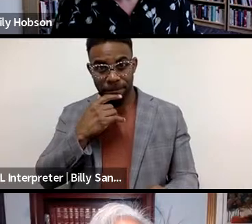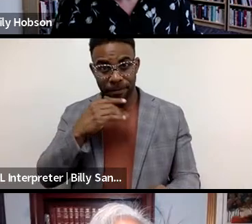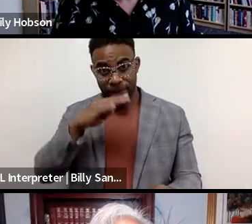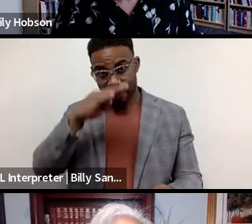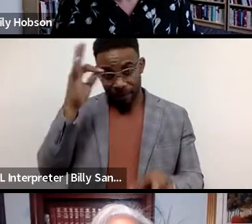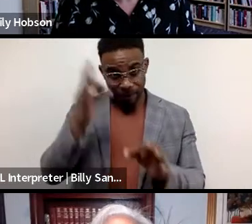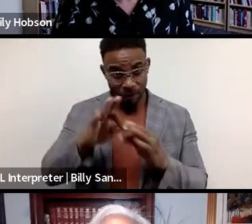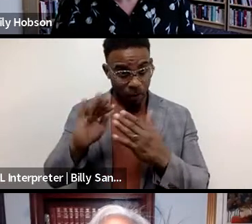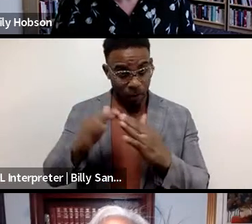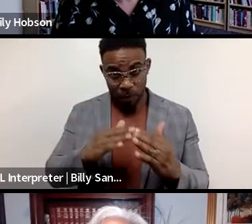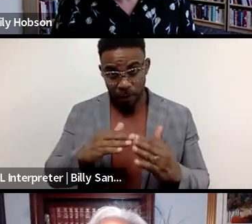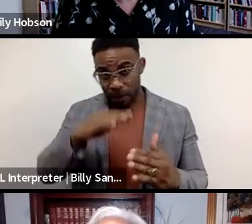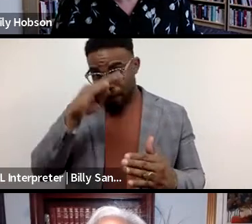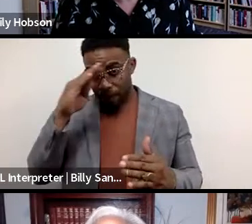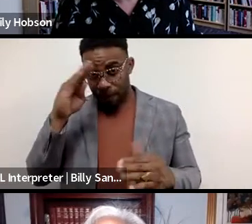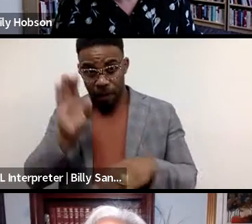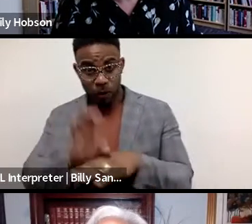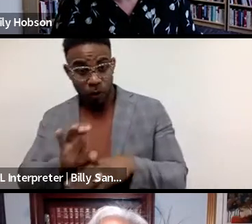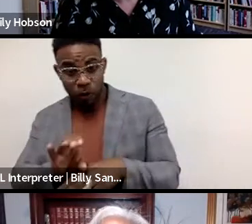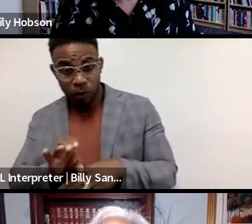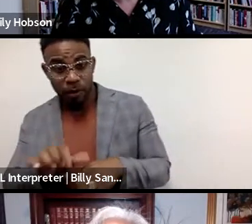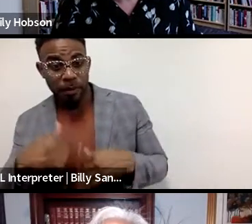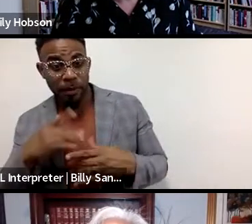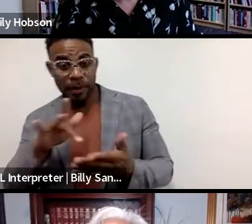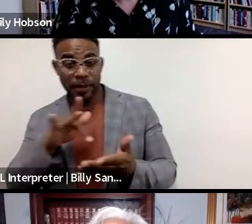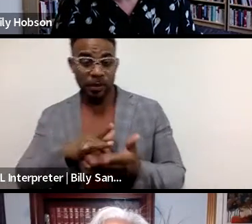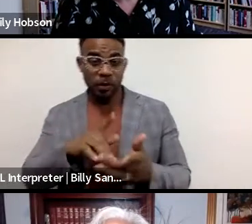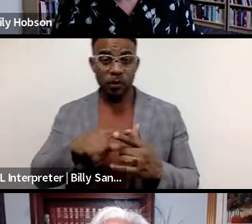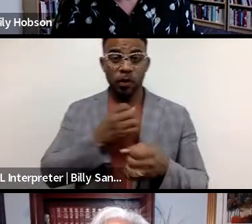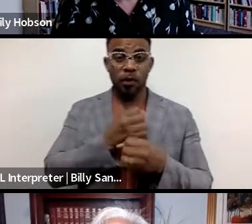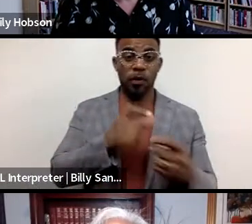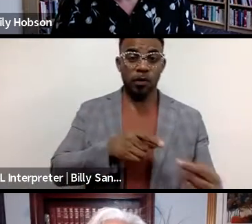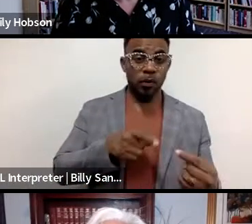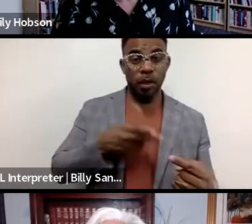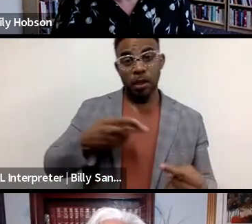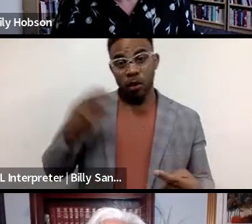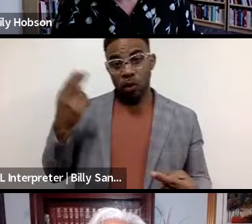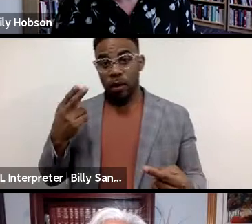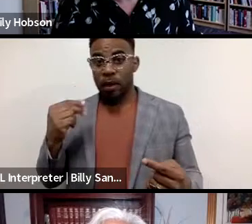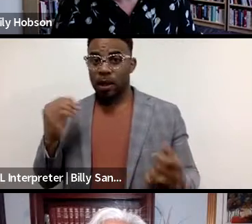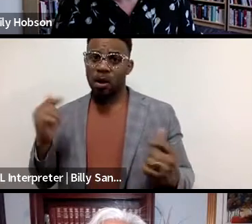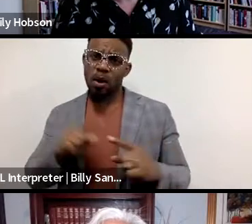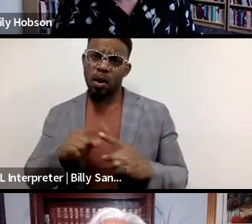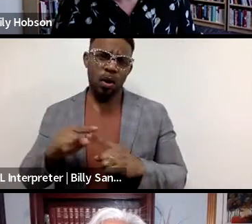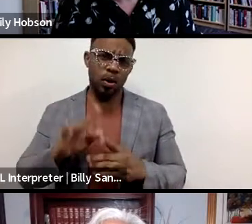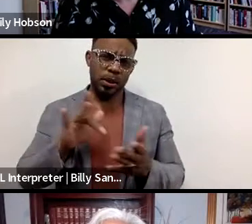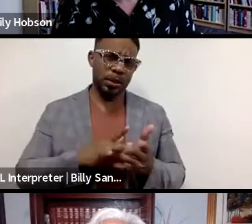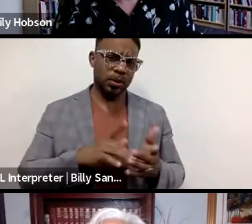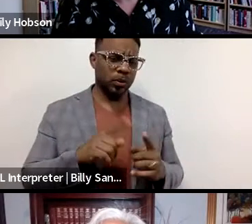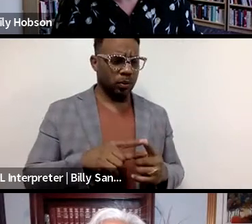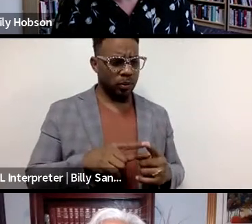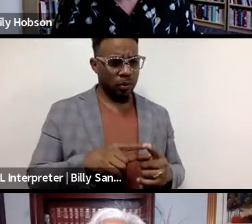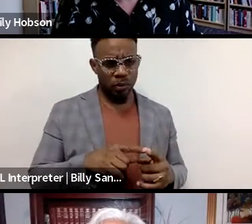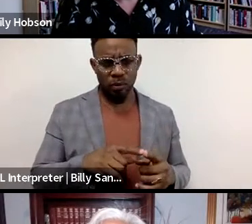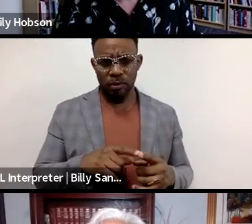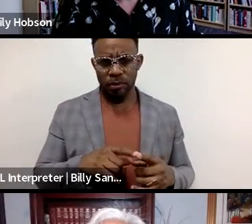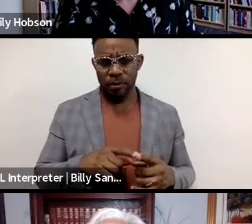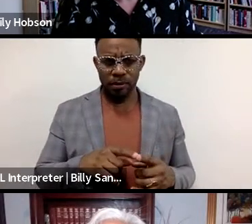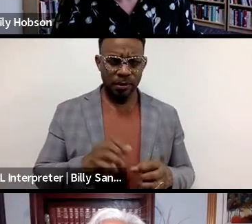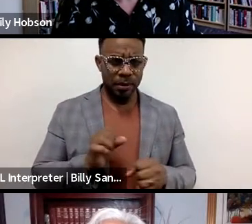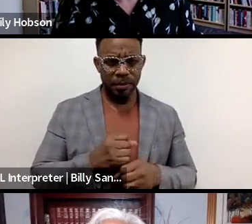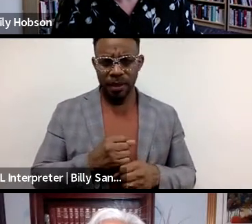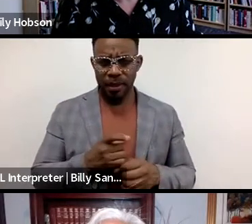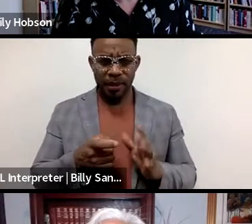faith communities, the Black churches have been central to the freedom struggle historically. And we're also central to